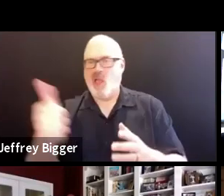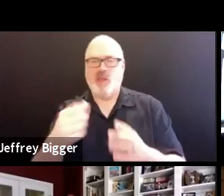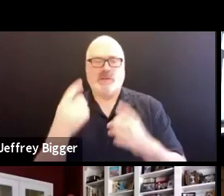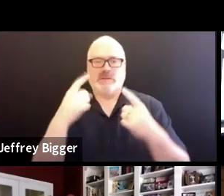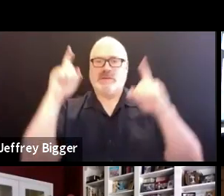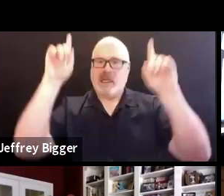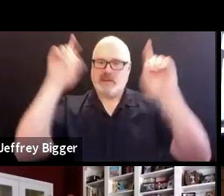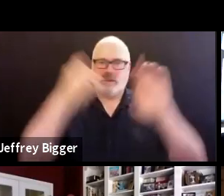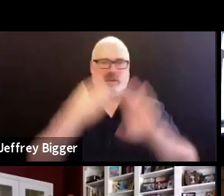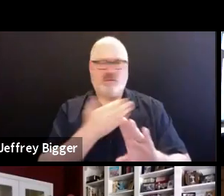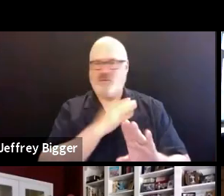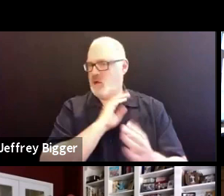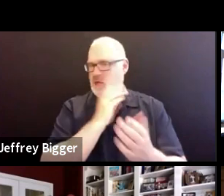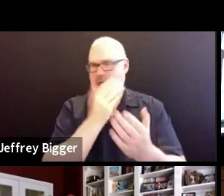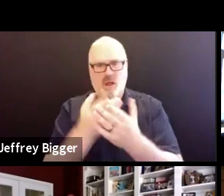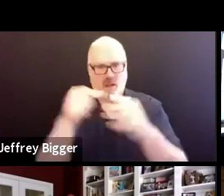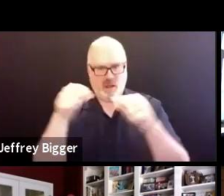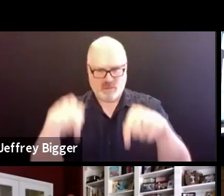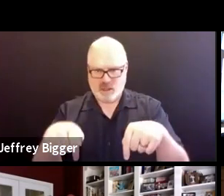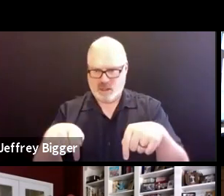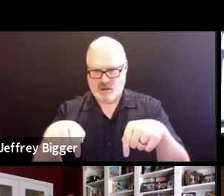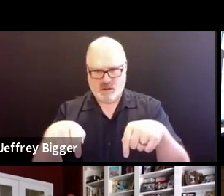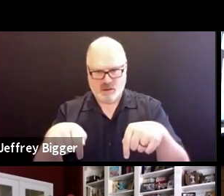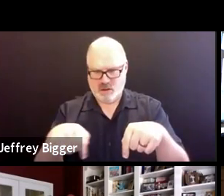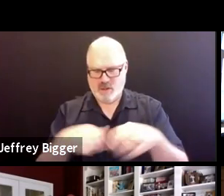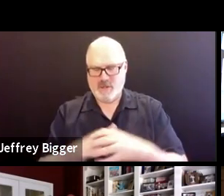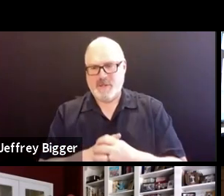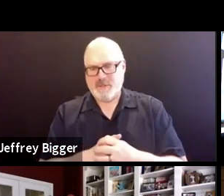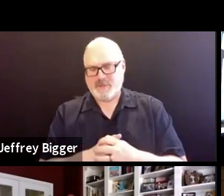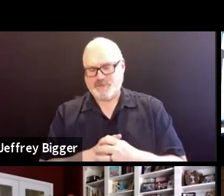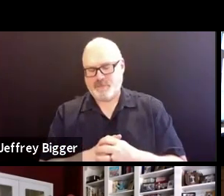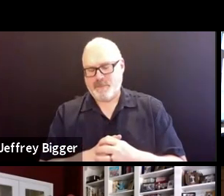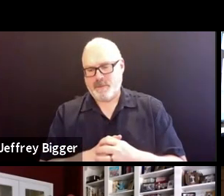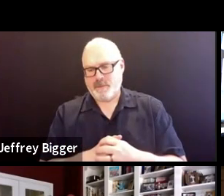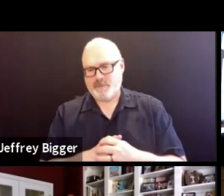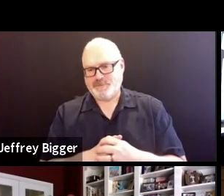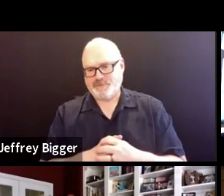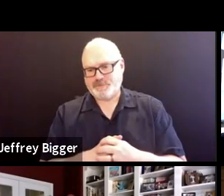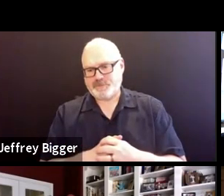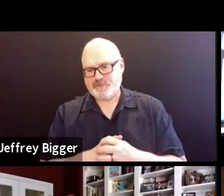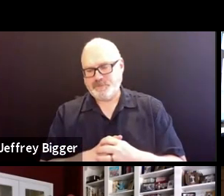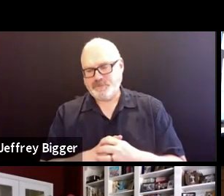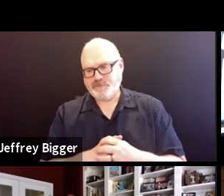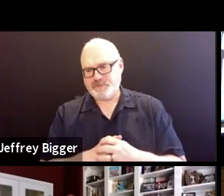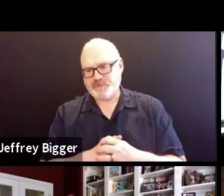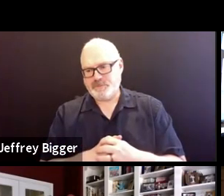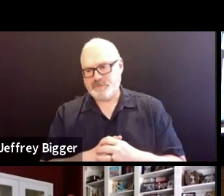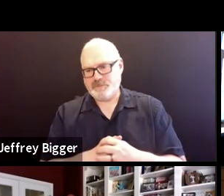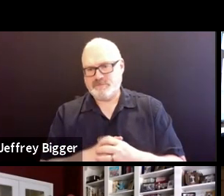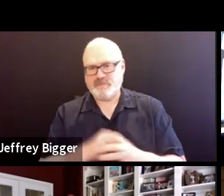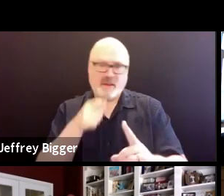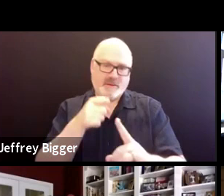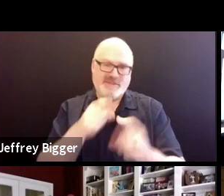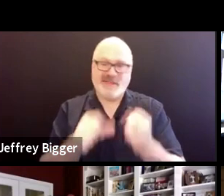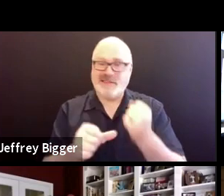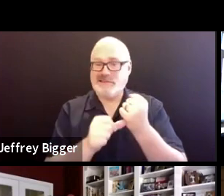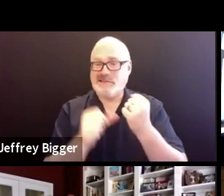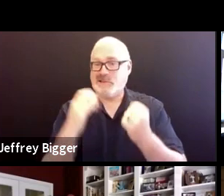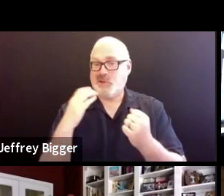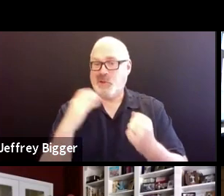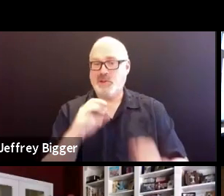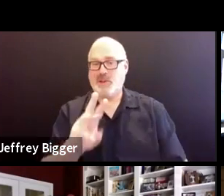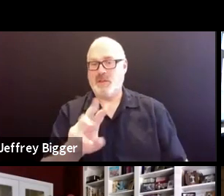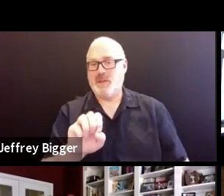accomplishments before he came to be the Bears coach. He